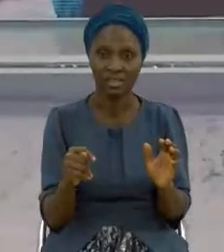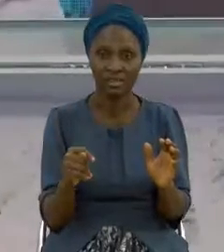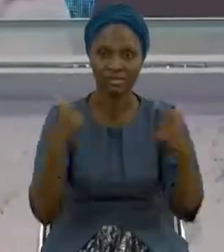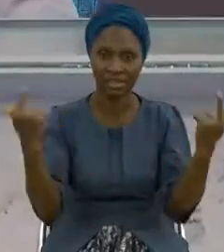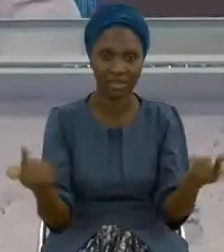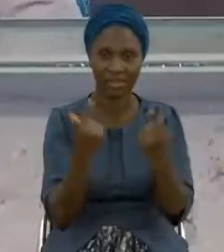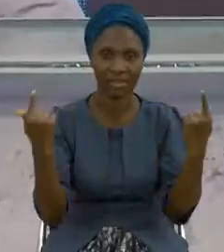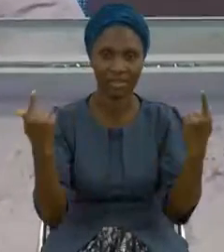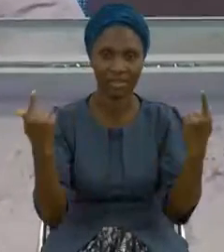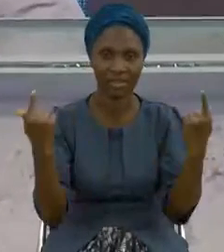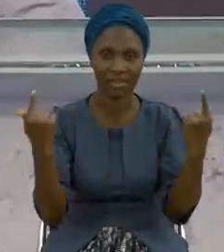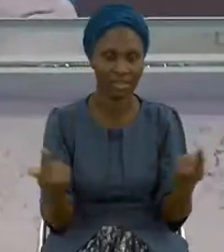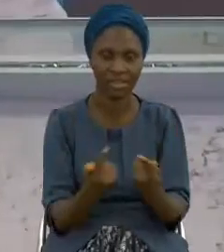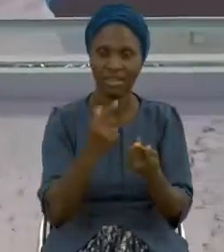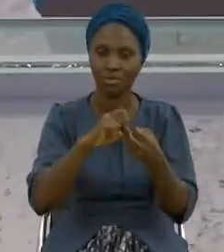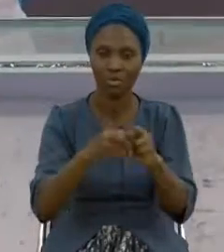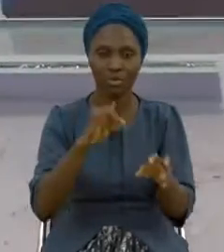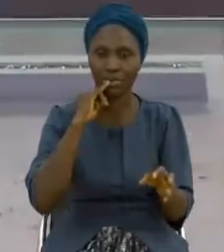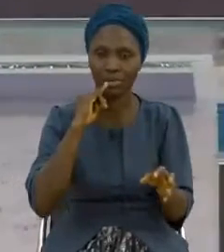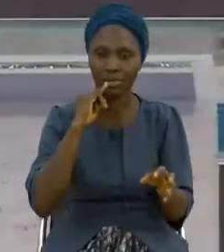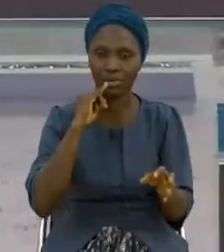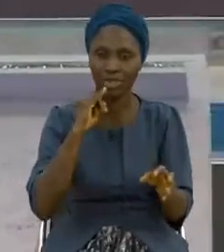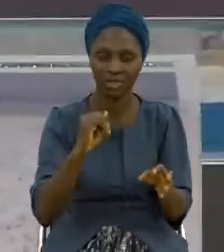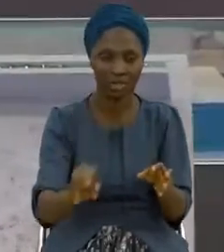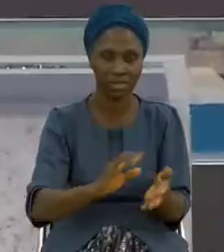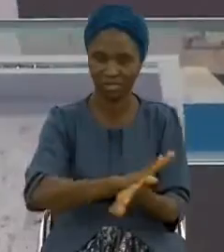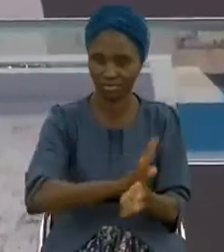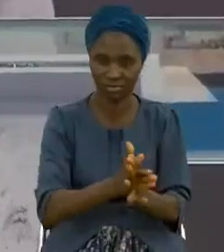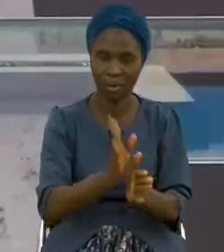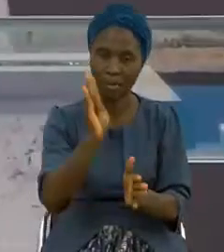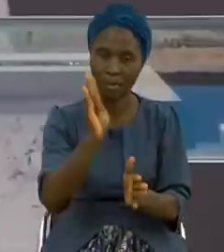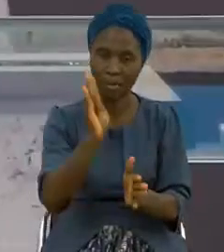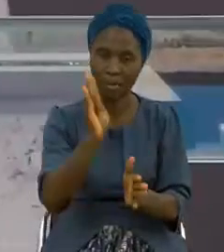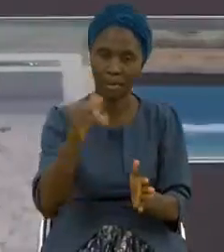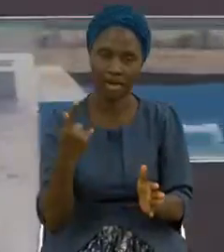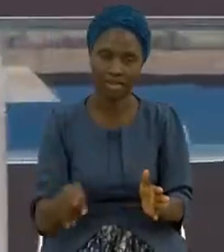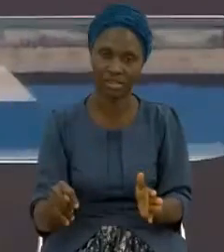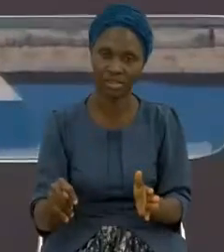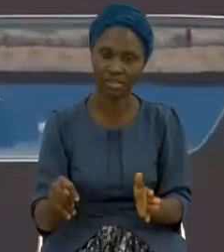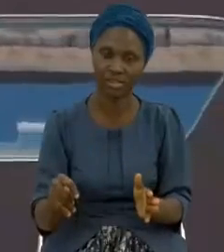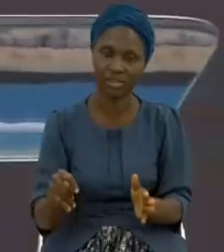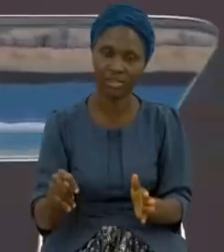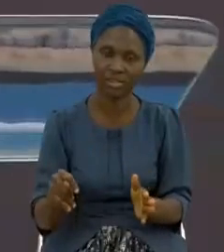the cross for the convert. But there's still something.